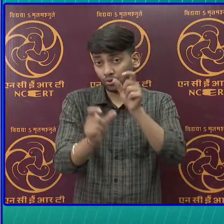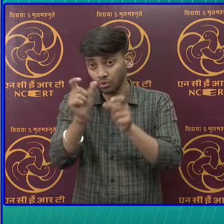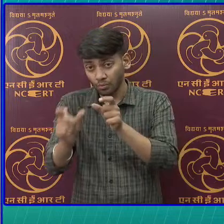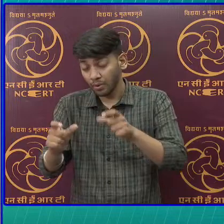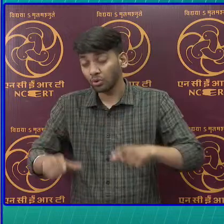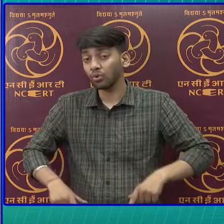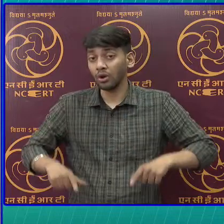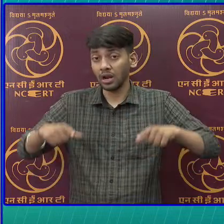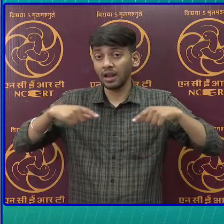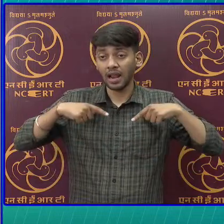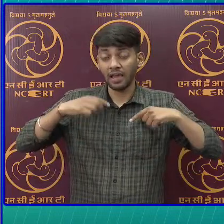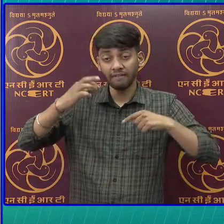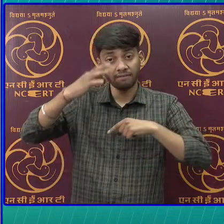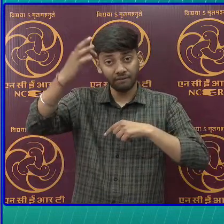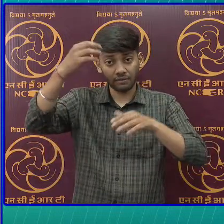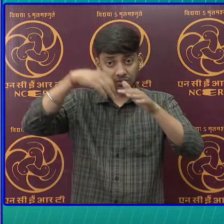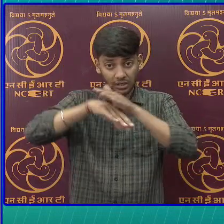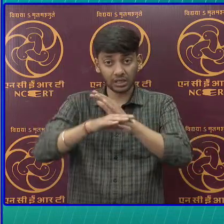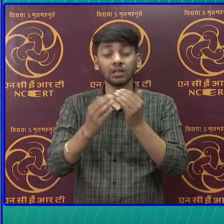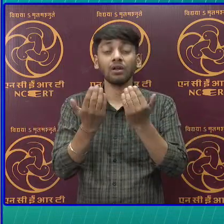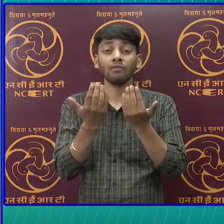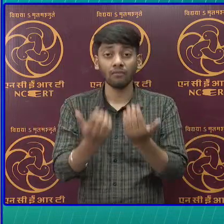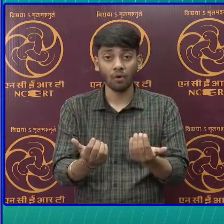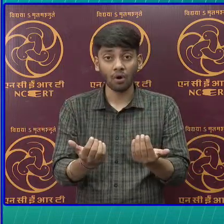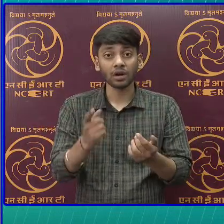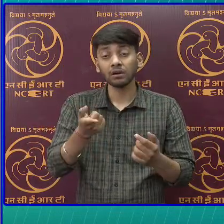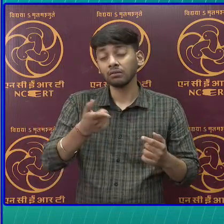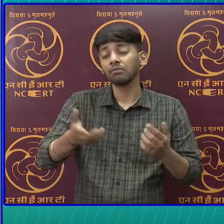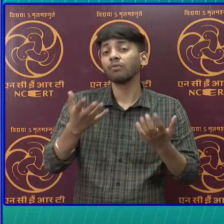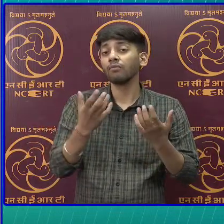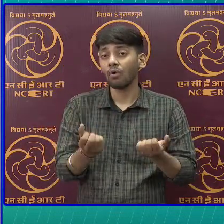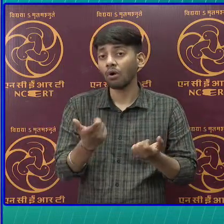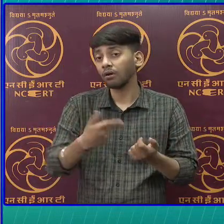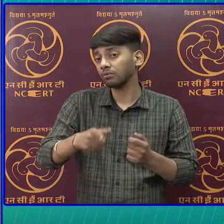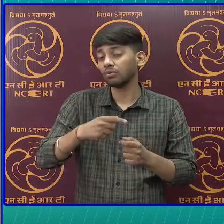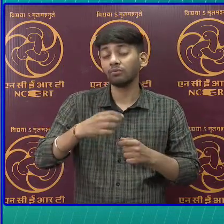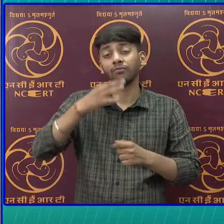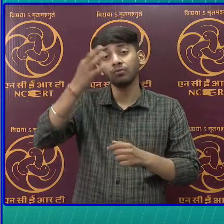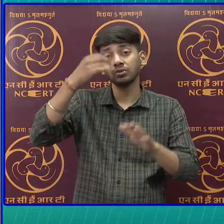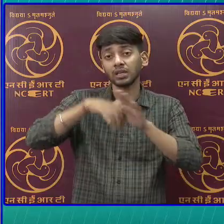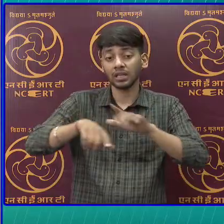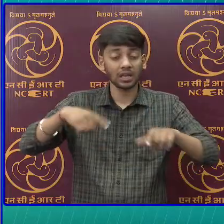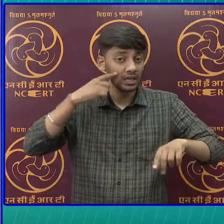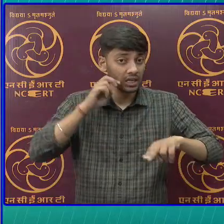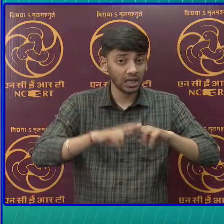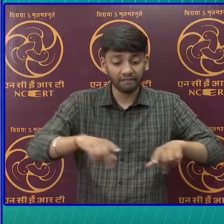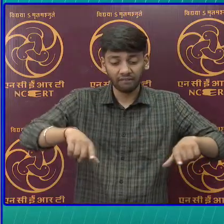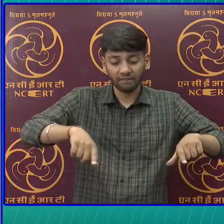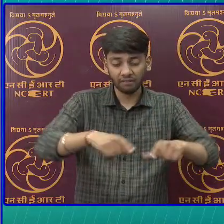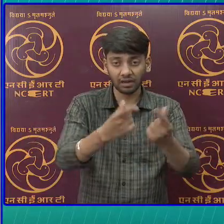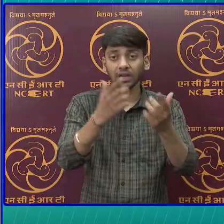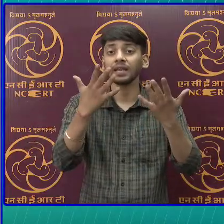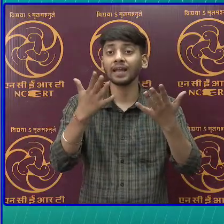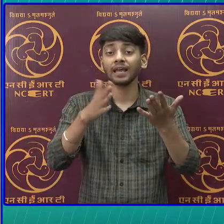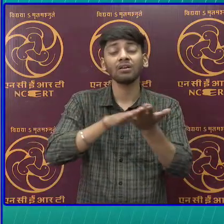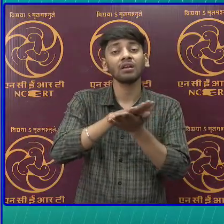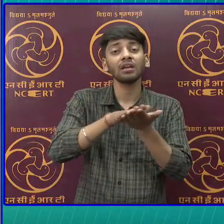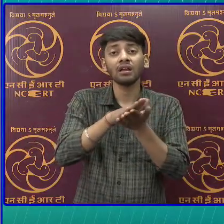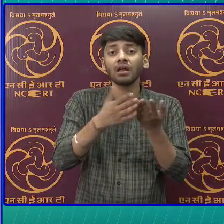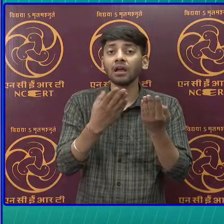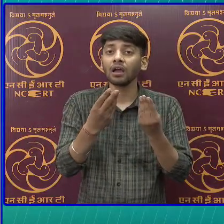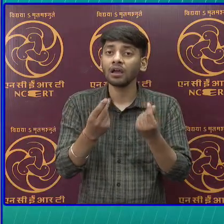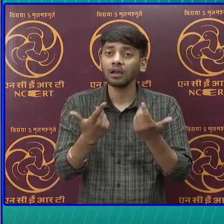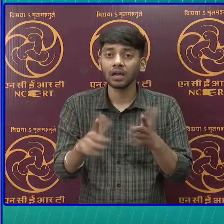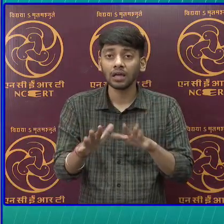to save trees. This is the message, dear learners, and for that purpose the present poem is prescribed